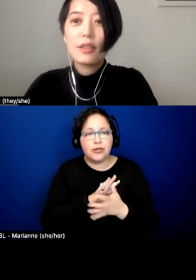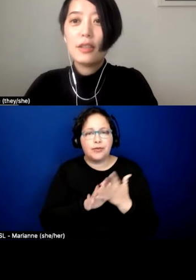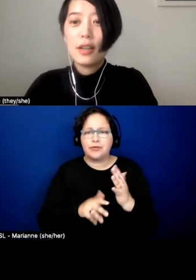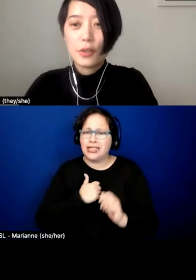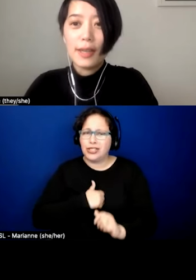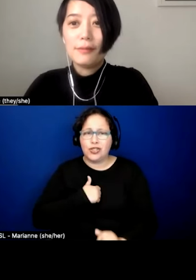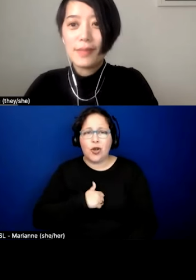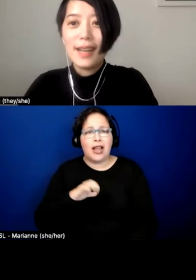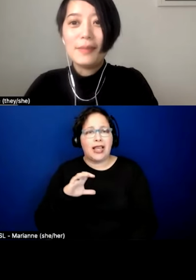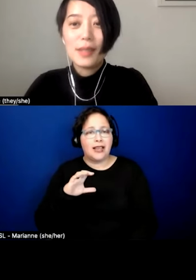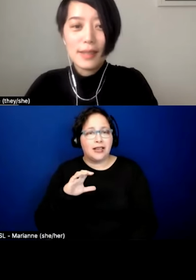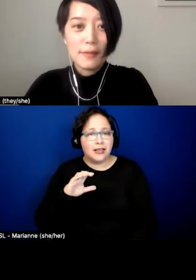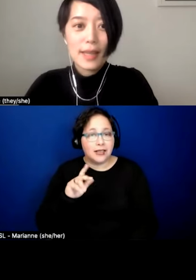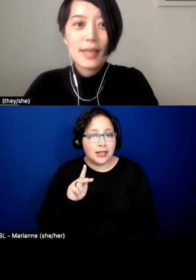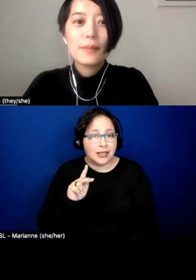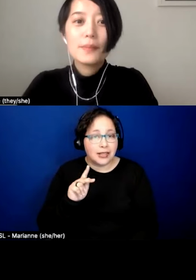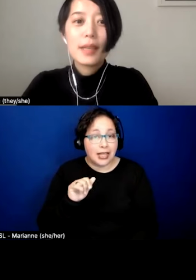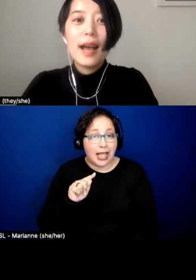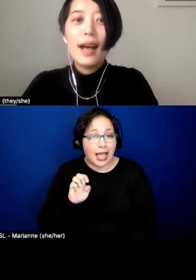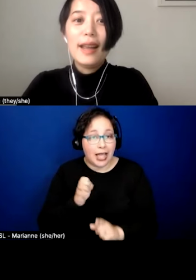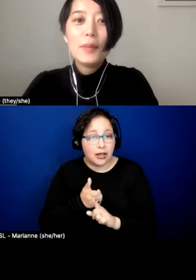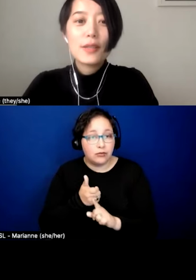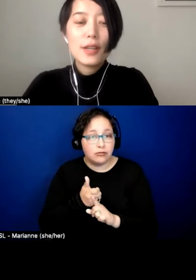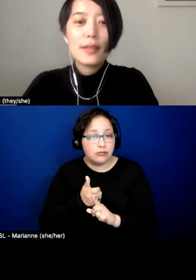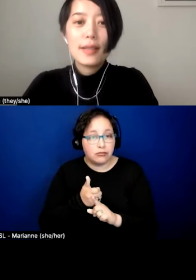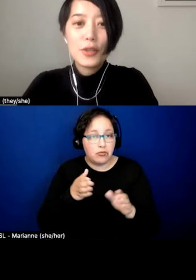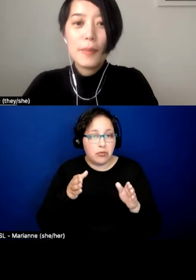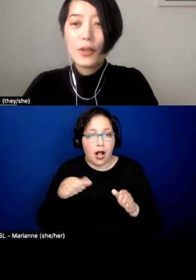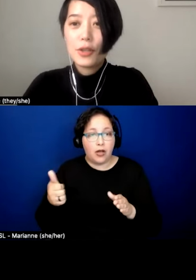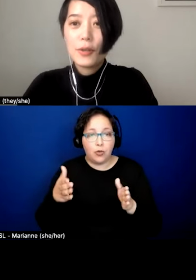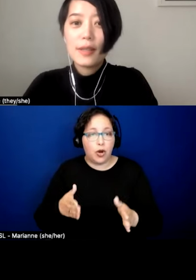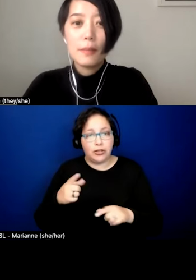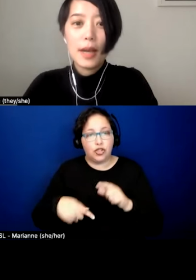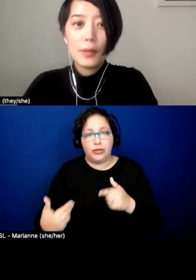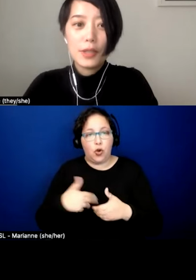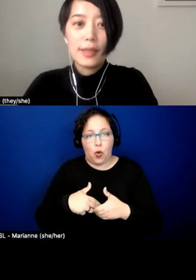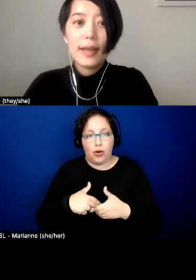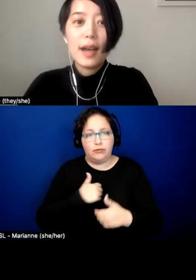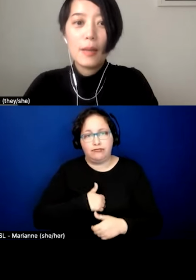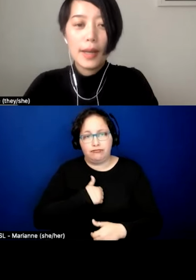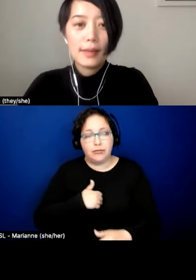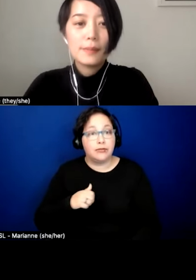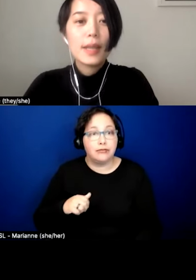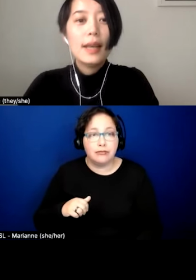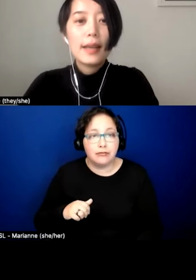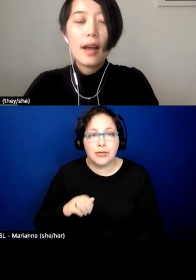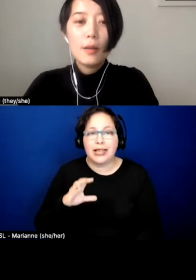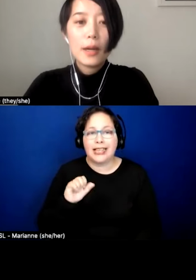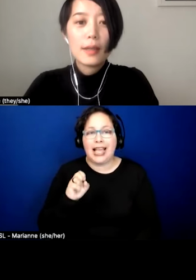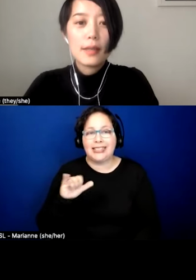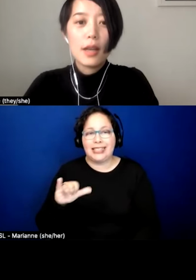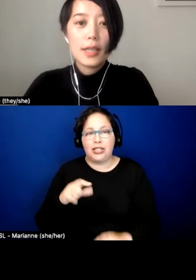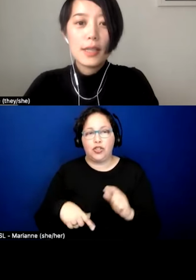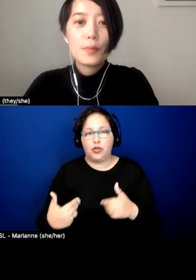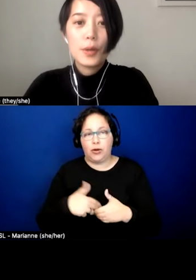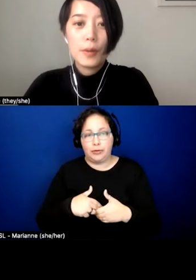Cassie could not join this event. Let me start this session by introducing the moderator, Kate Hollenbach. Kate Hollenbach